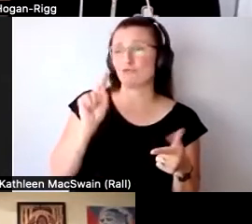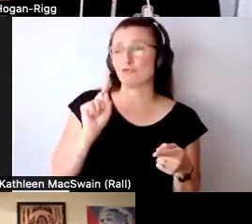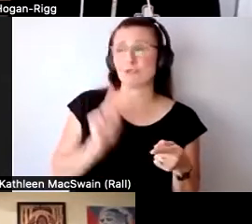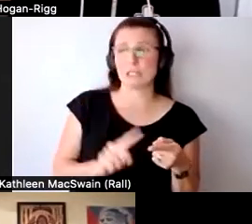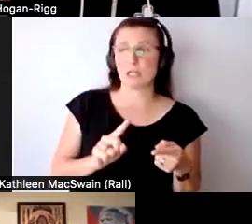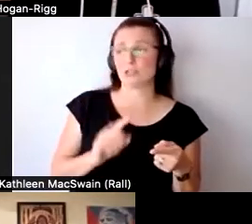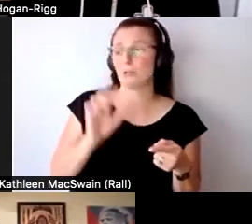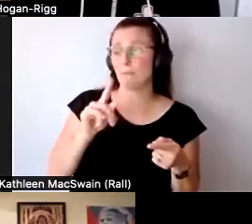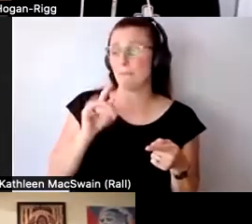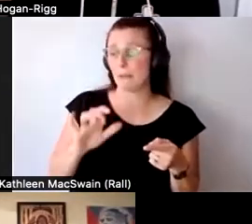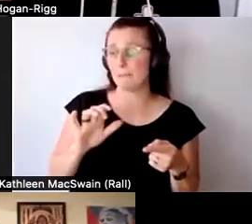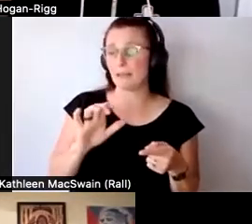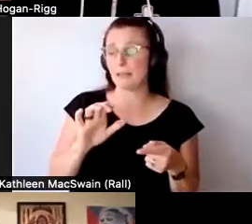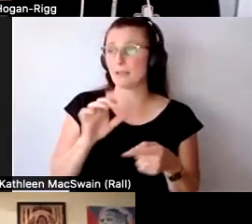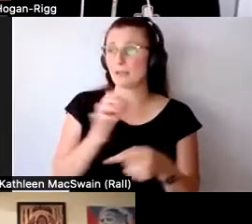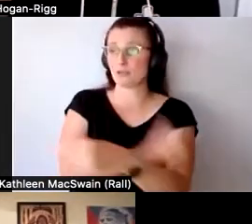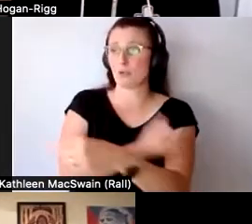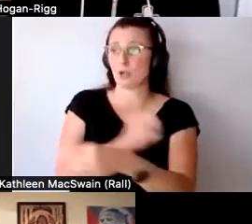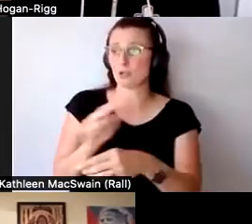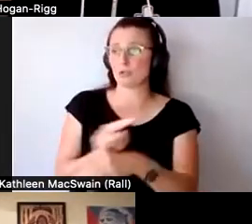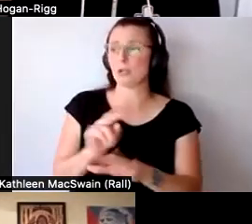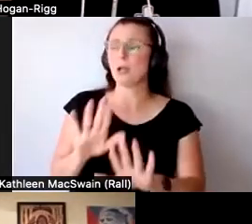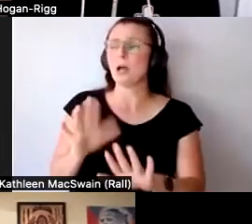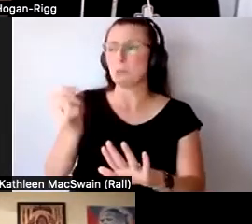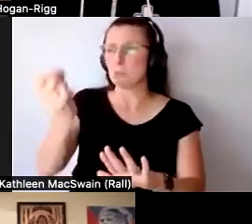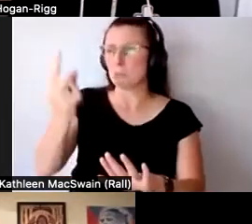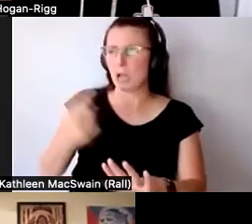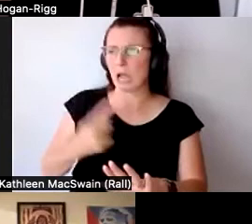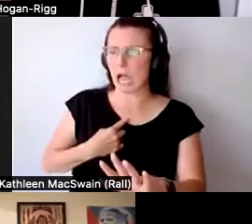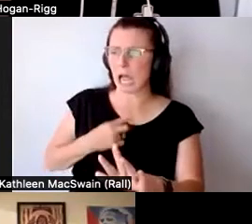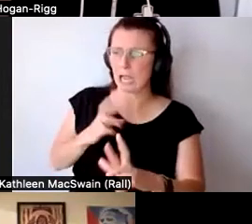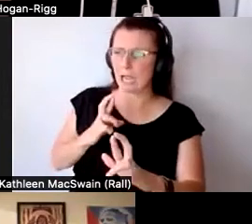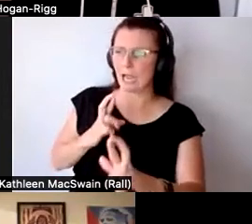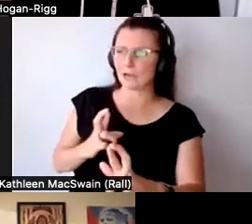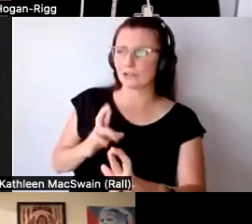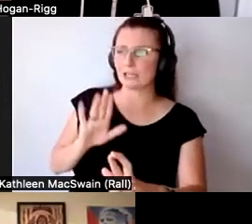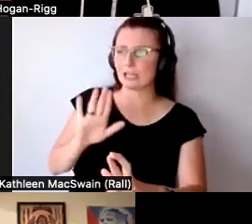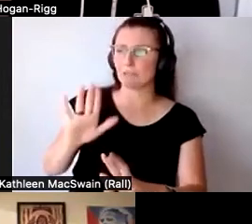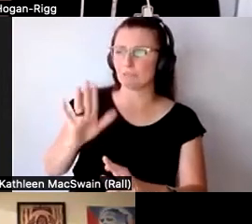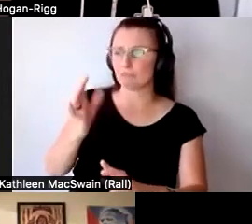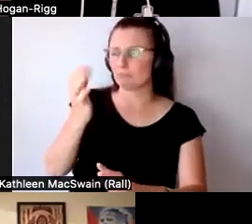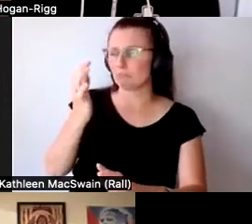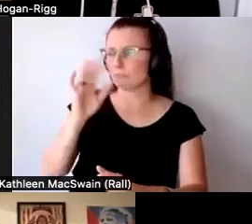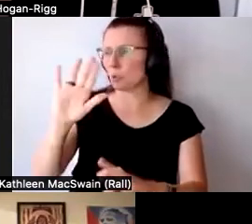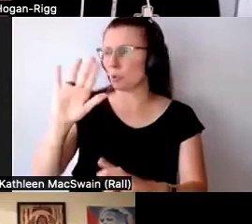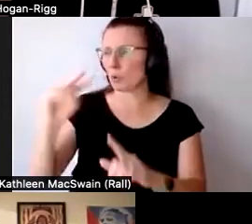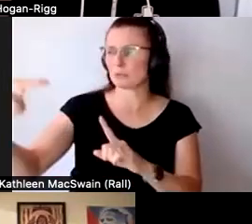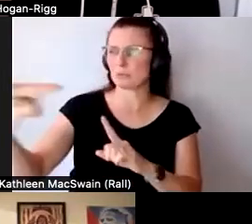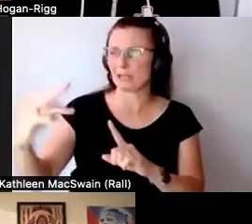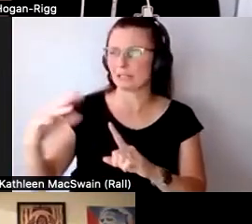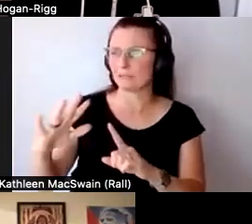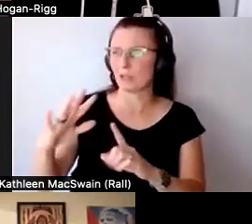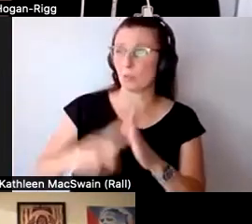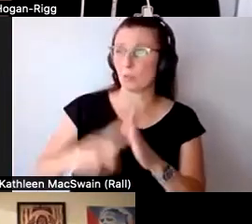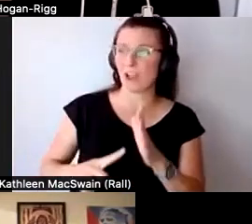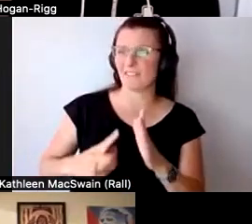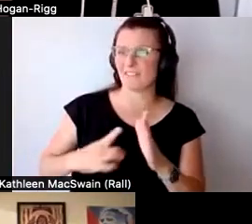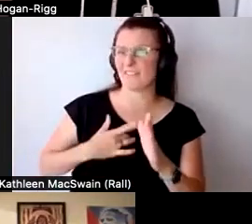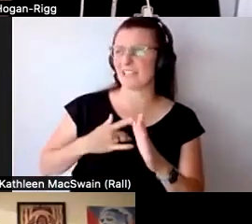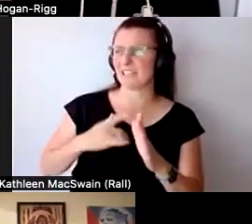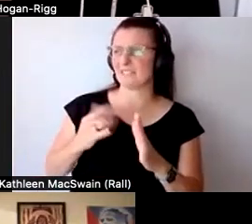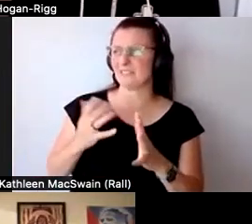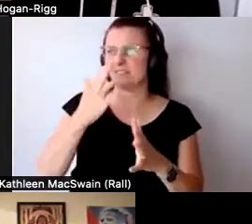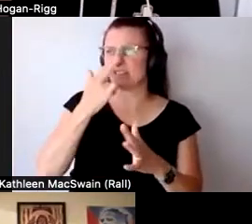I totally respect the thoughts and what this looks like and what it could feel like for people.